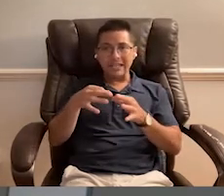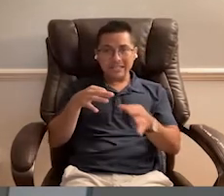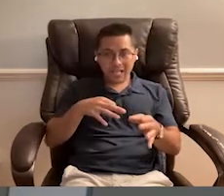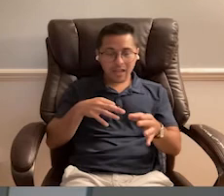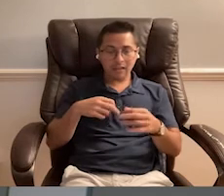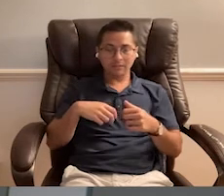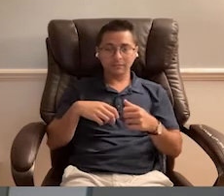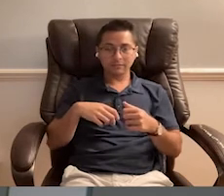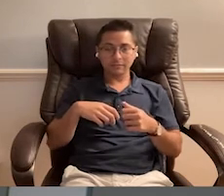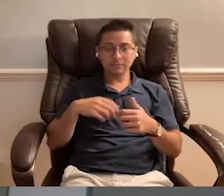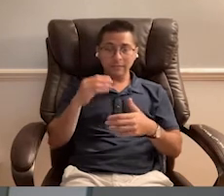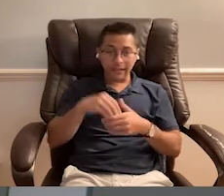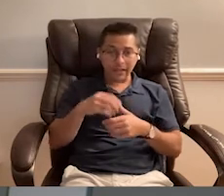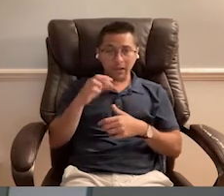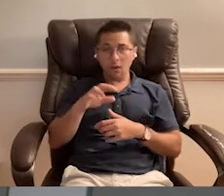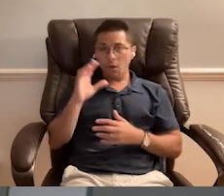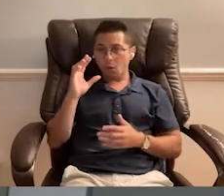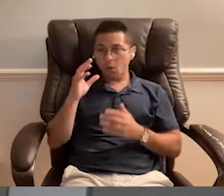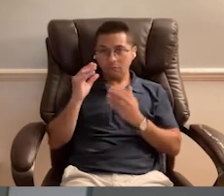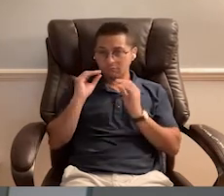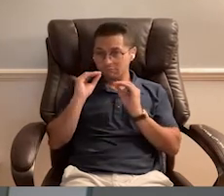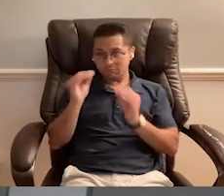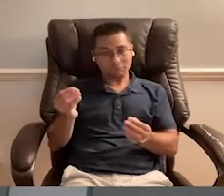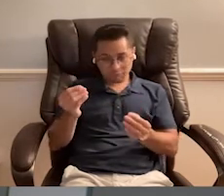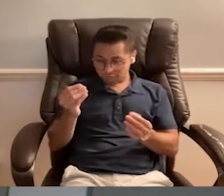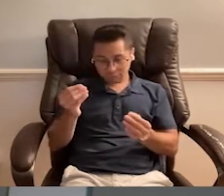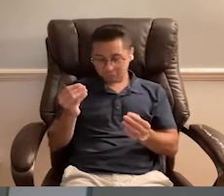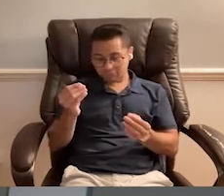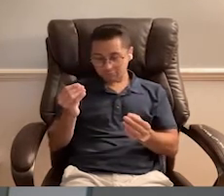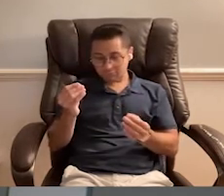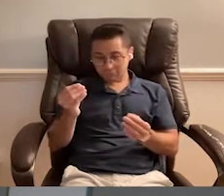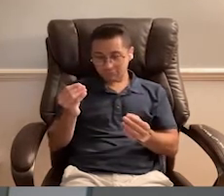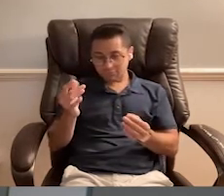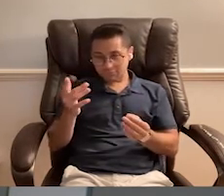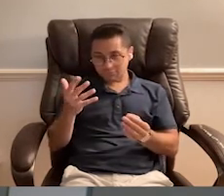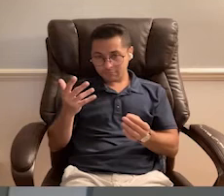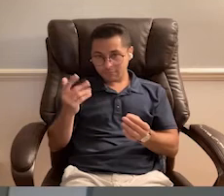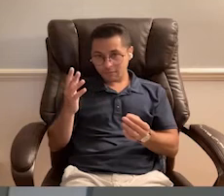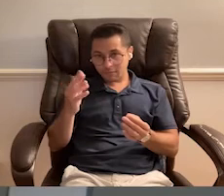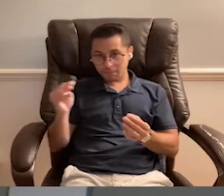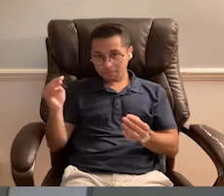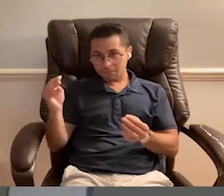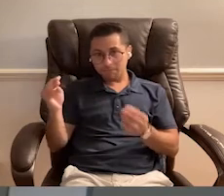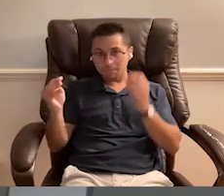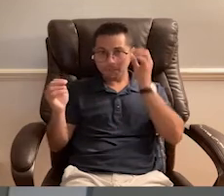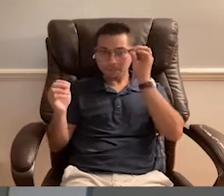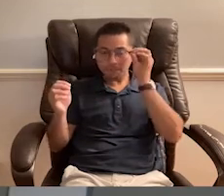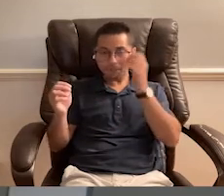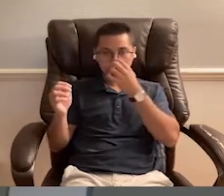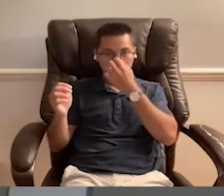communication disorders, which include a delay in or total lack of